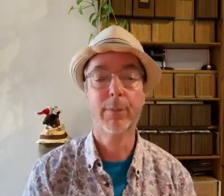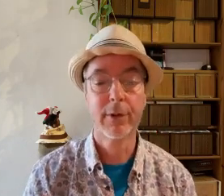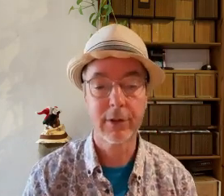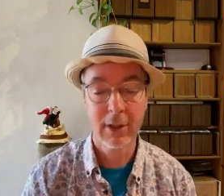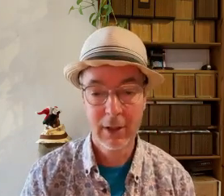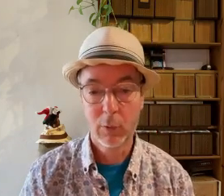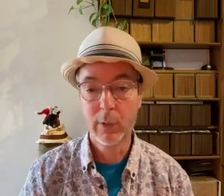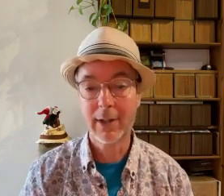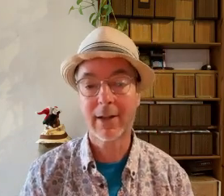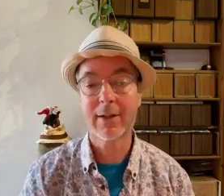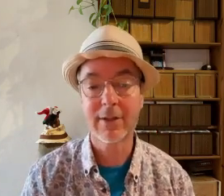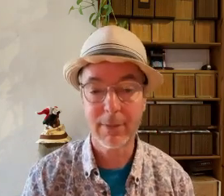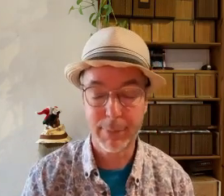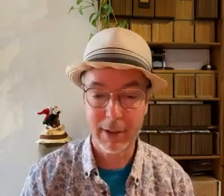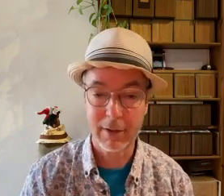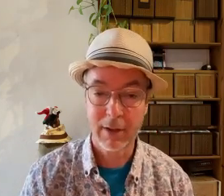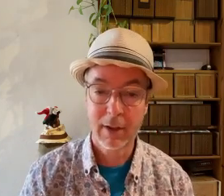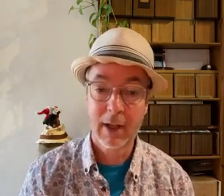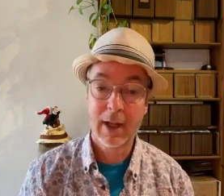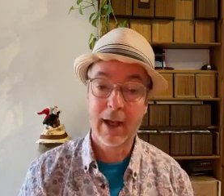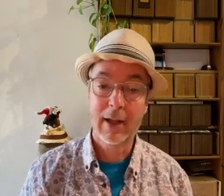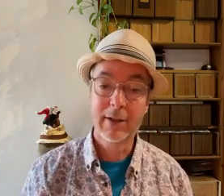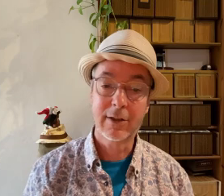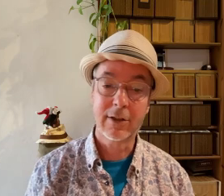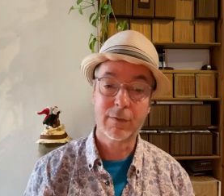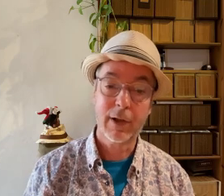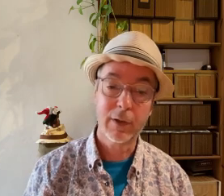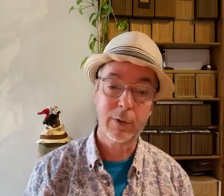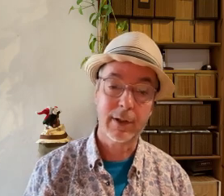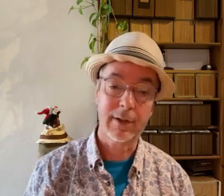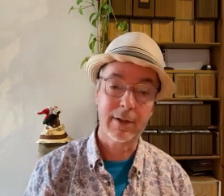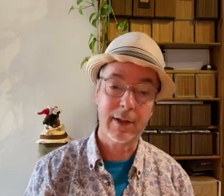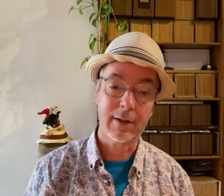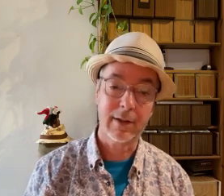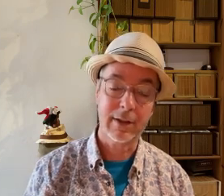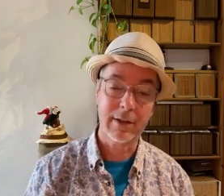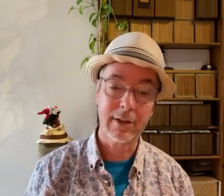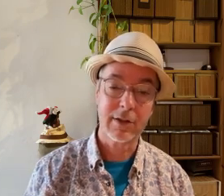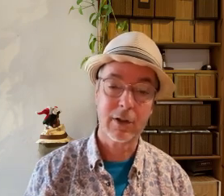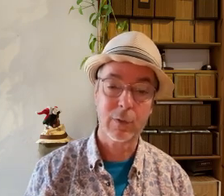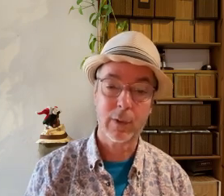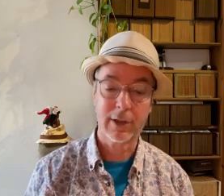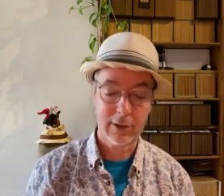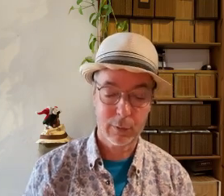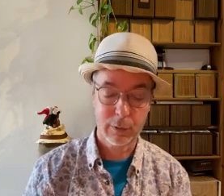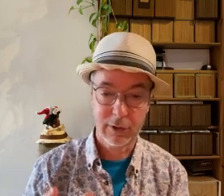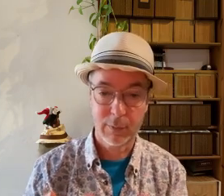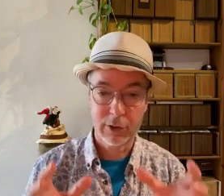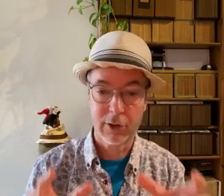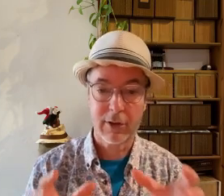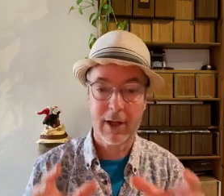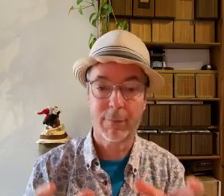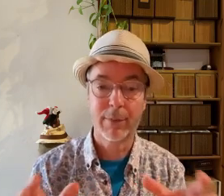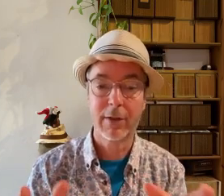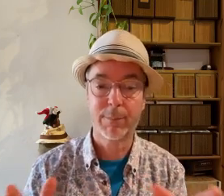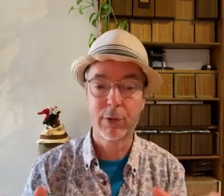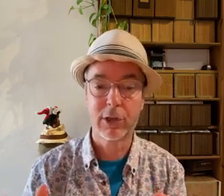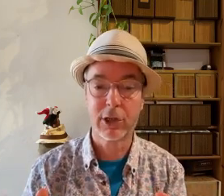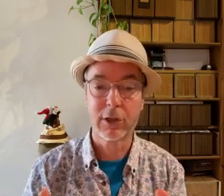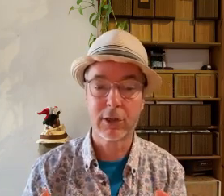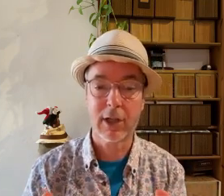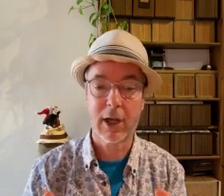certain movement. We anticipate, and this is very good that it exists, otherwise it would just have